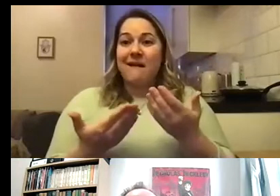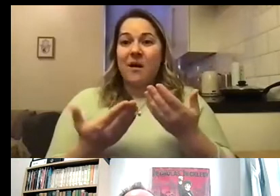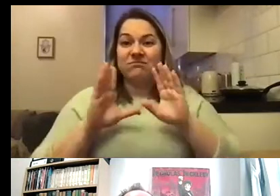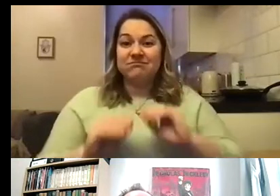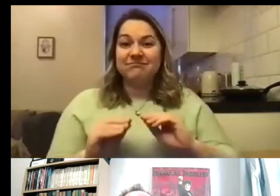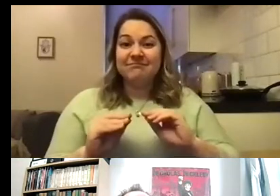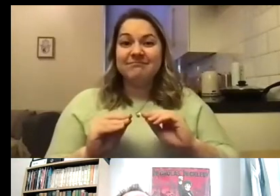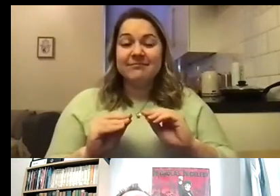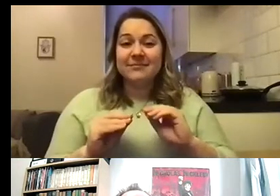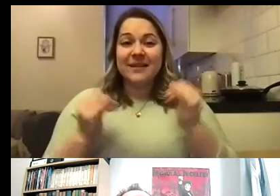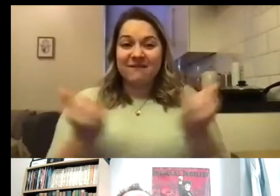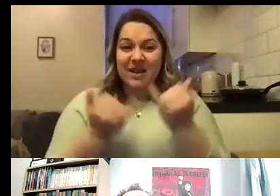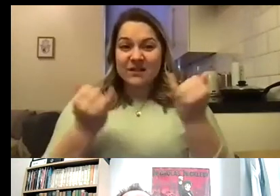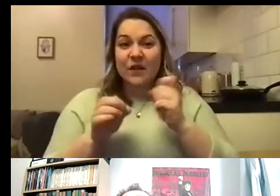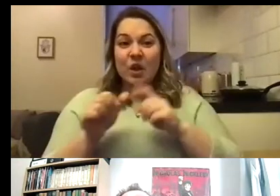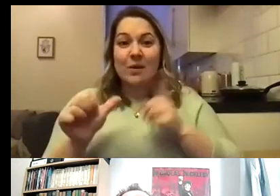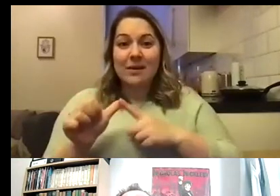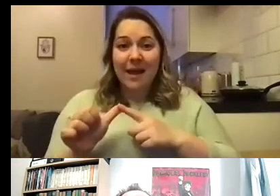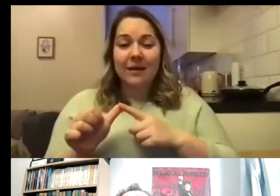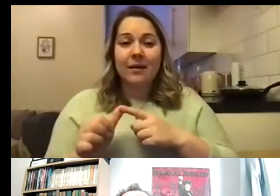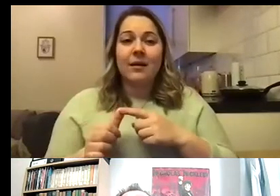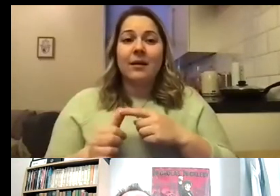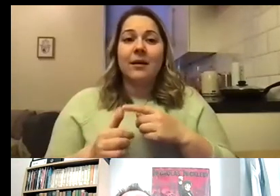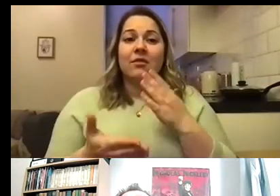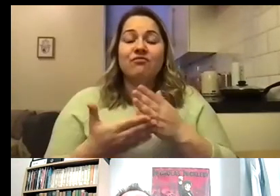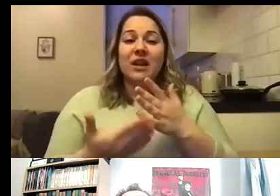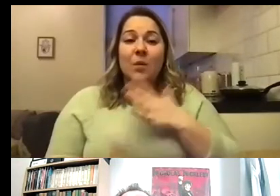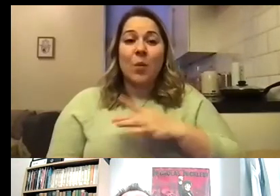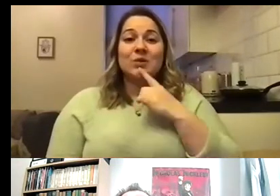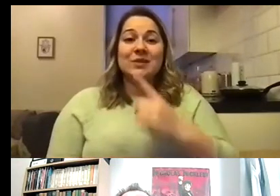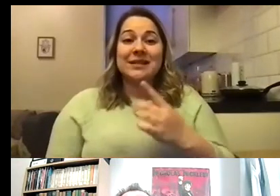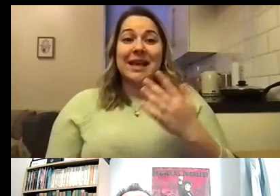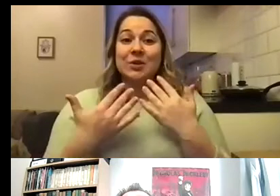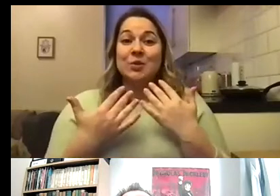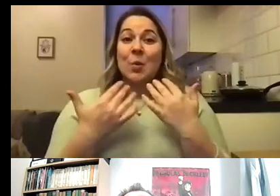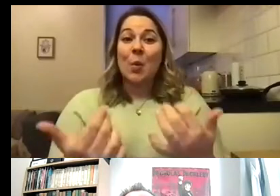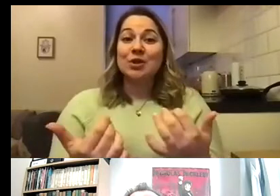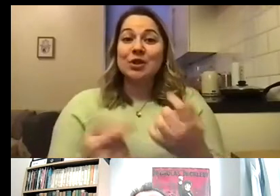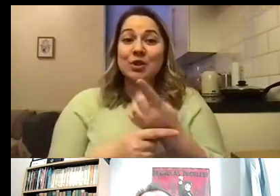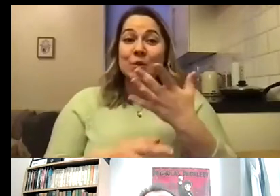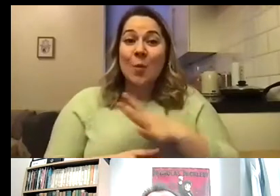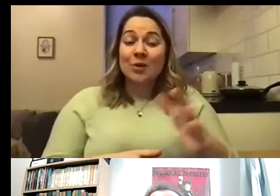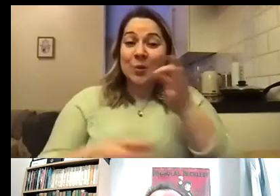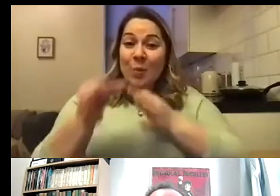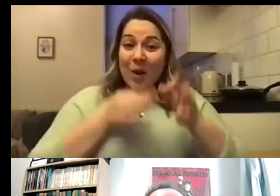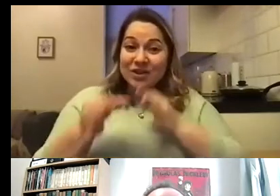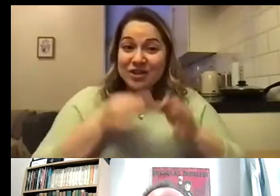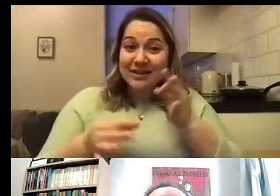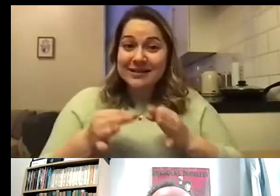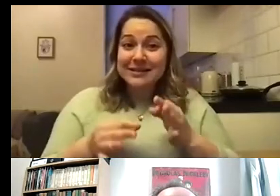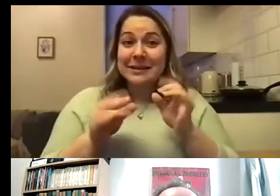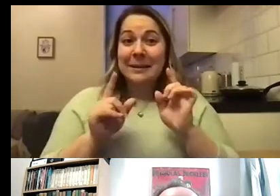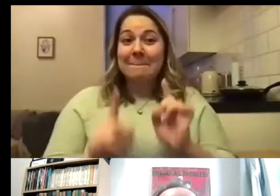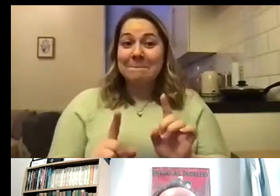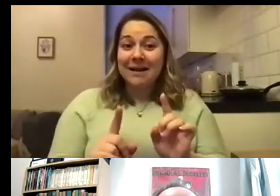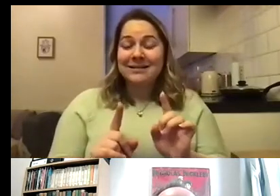evening's Q&A. I would love at this point to be saying to our audience, would you like to ask any questions or raise any issues?